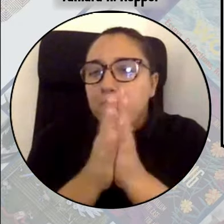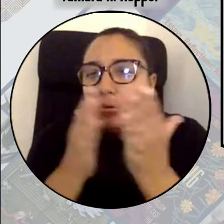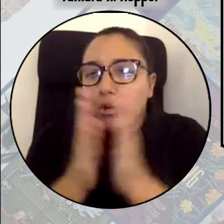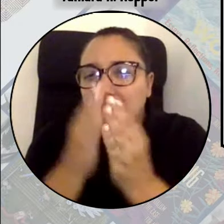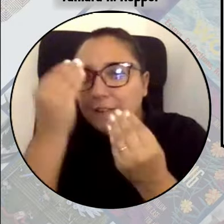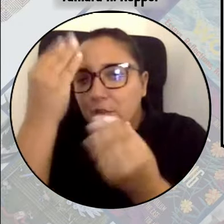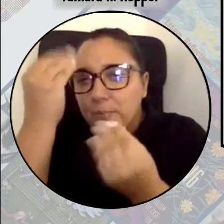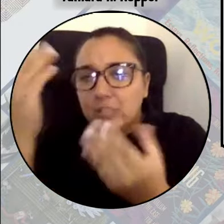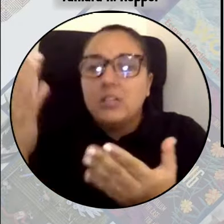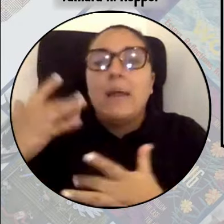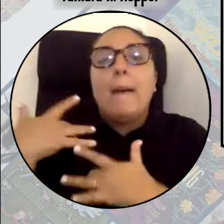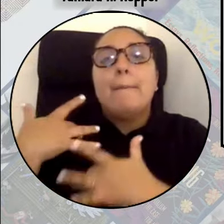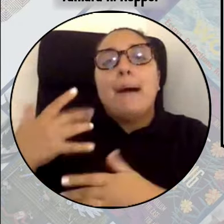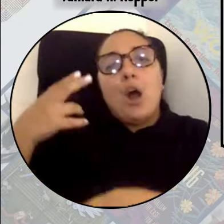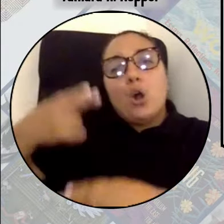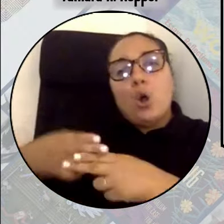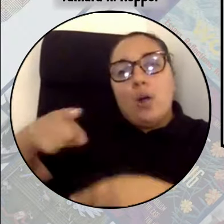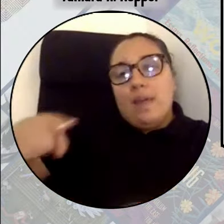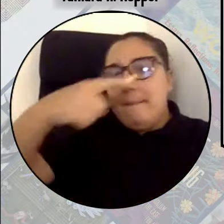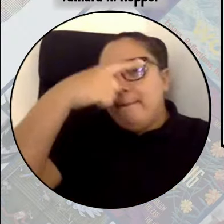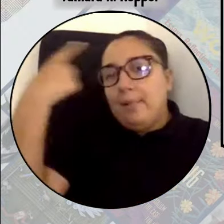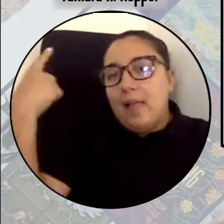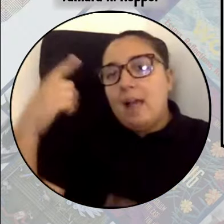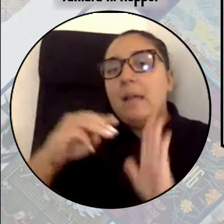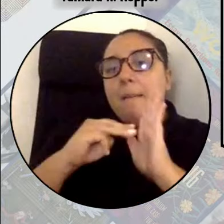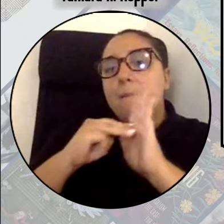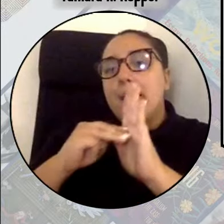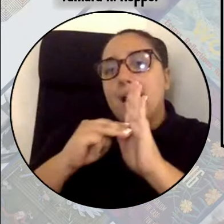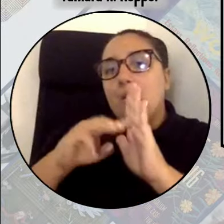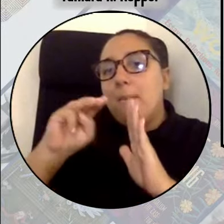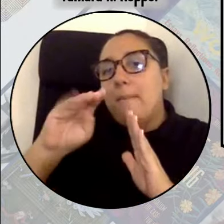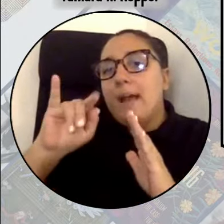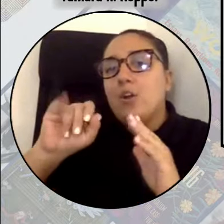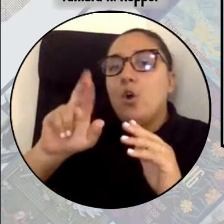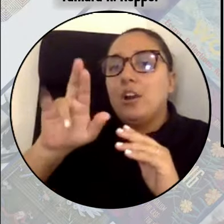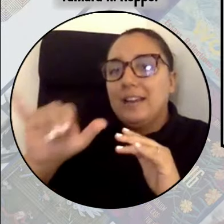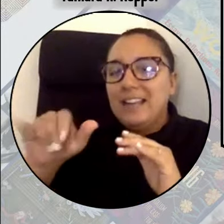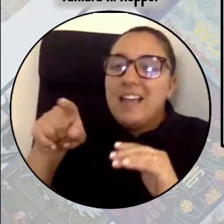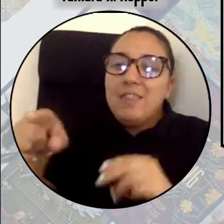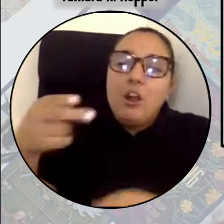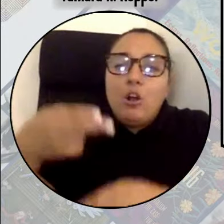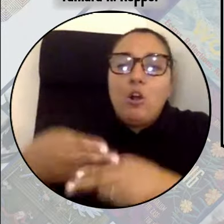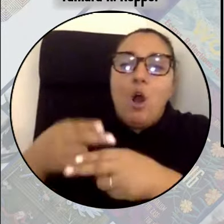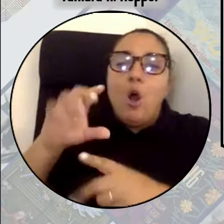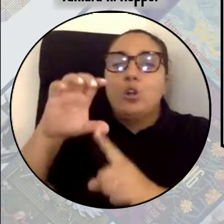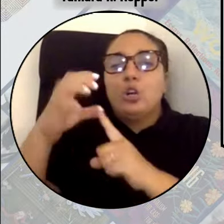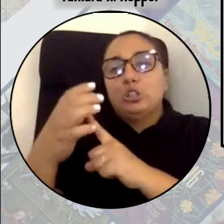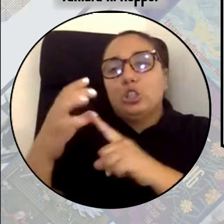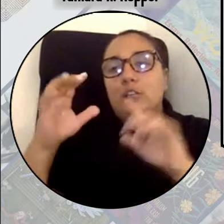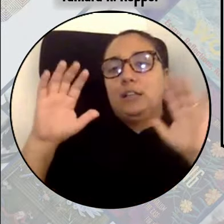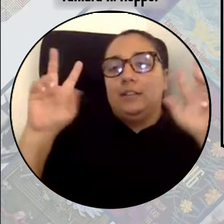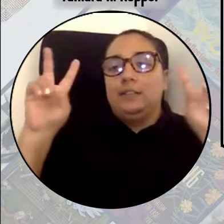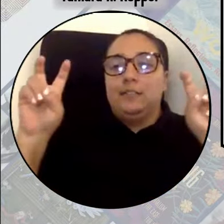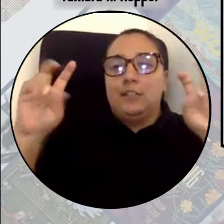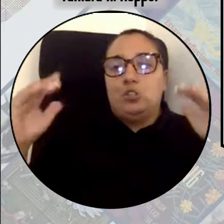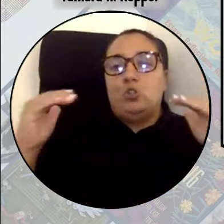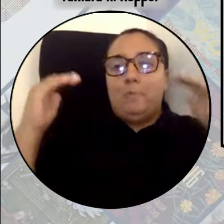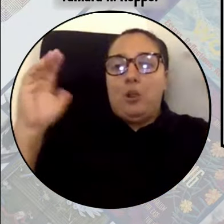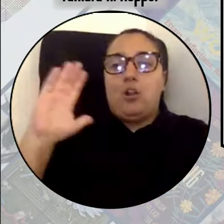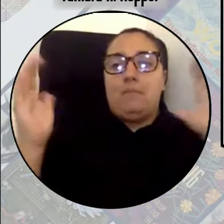model minorities. And they would often kind of depict Black immigrants as so-called culturally superior compared to African